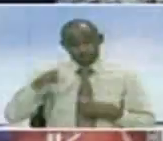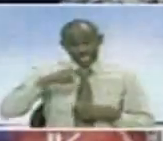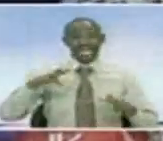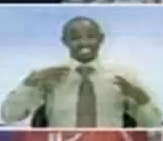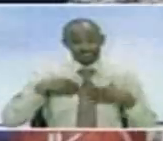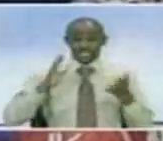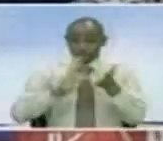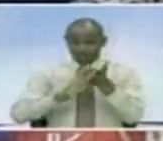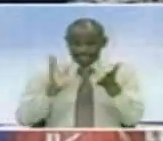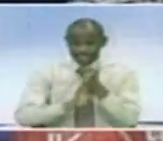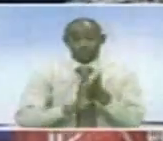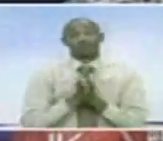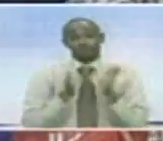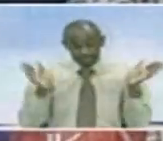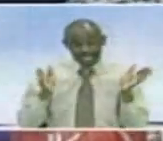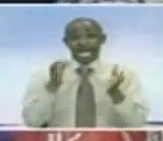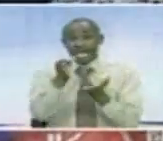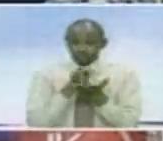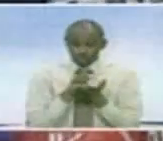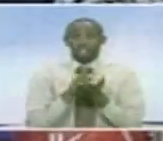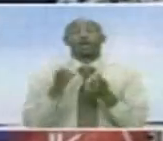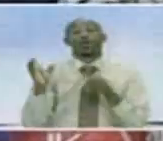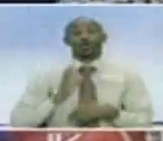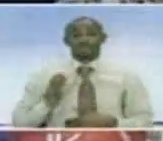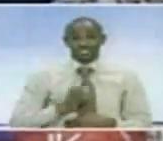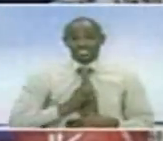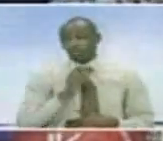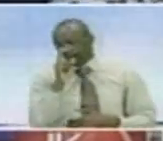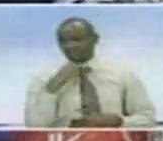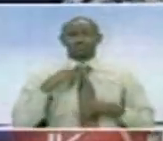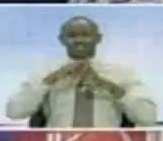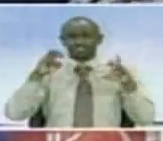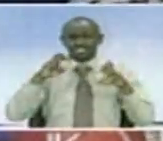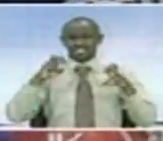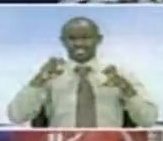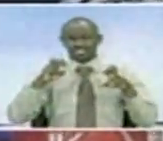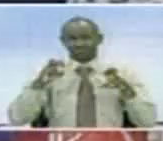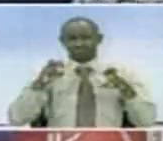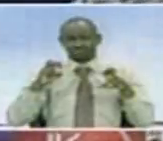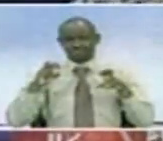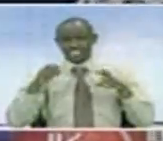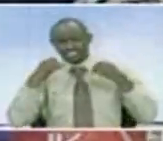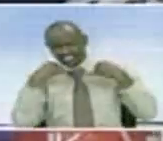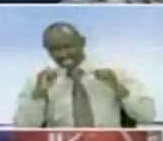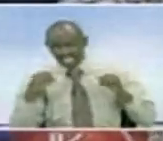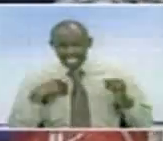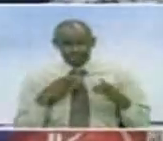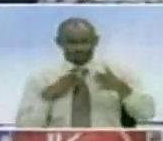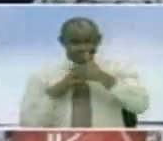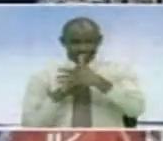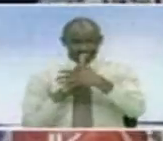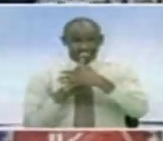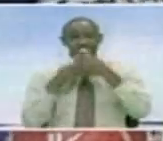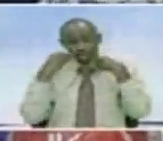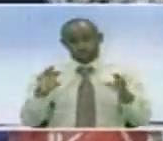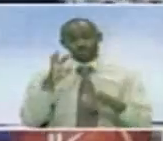we accepted the recommendations of the Public Accounts Committee. And one of them was to investigate and to try and prevent the loss